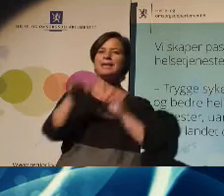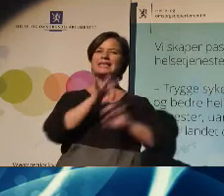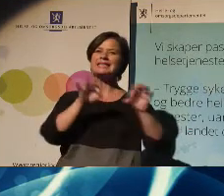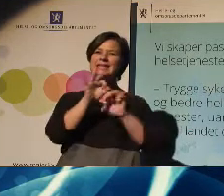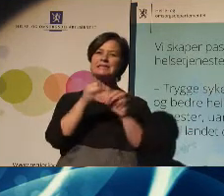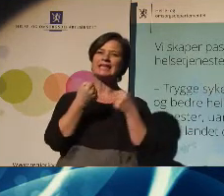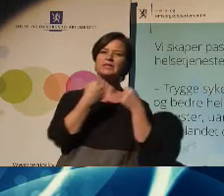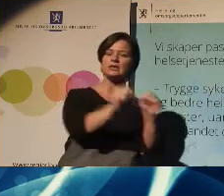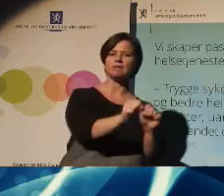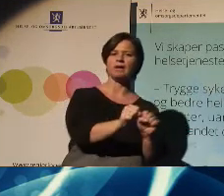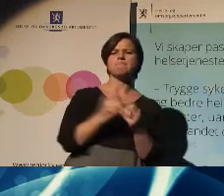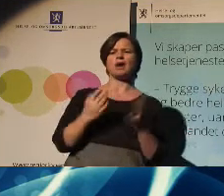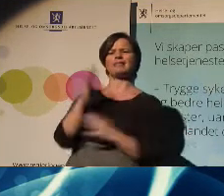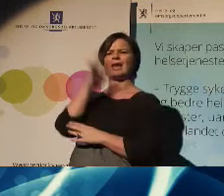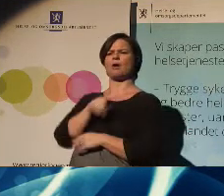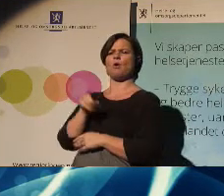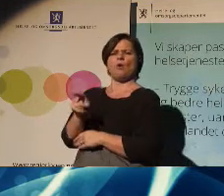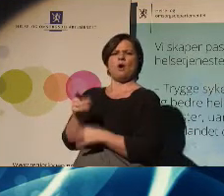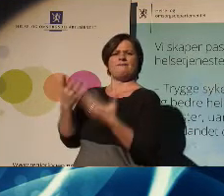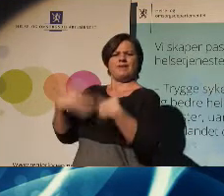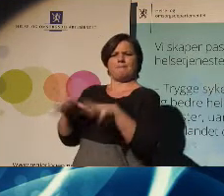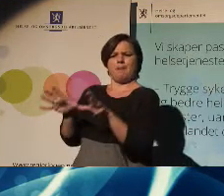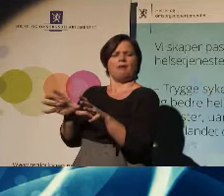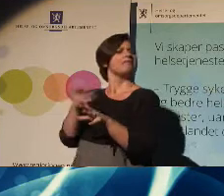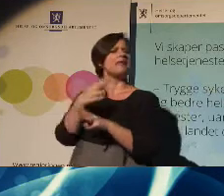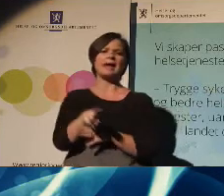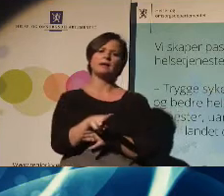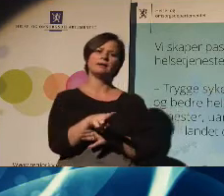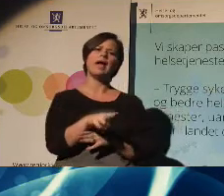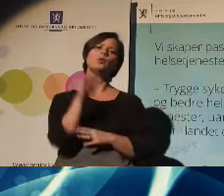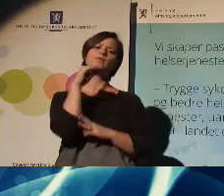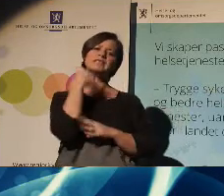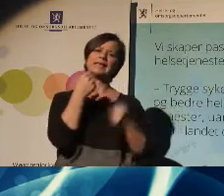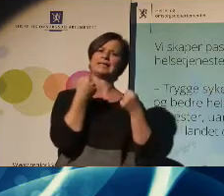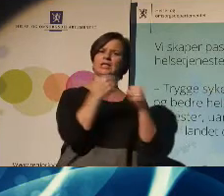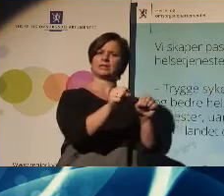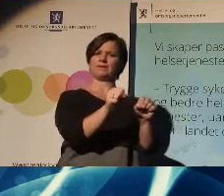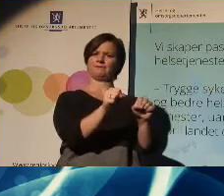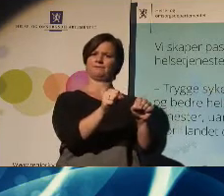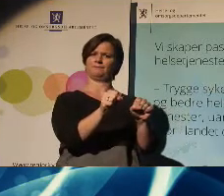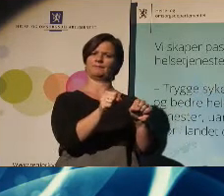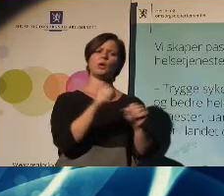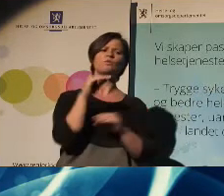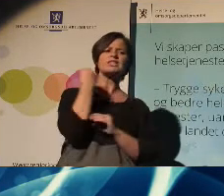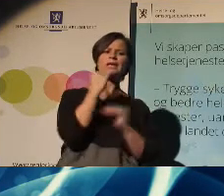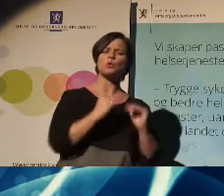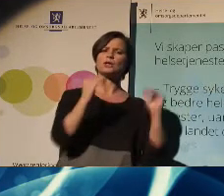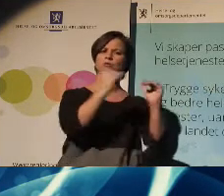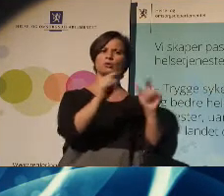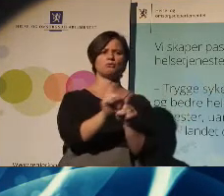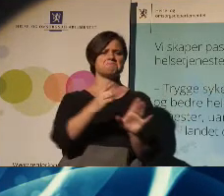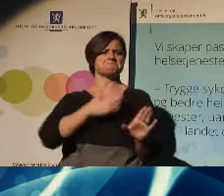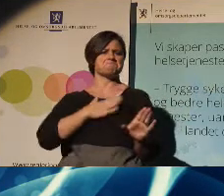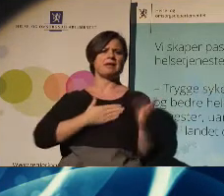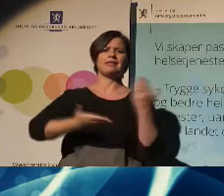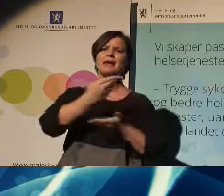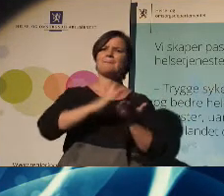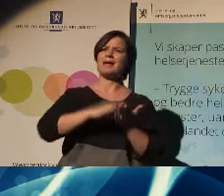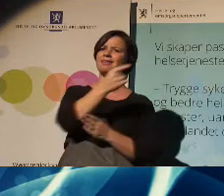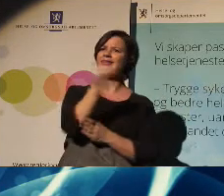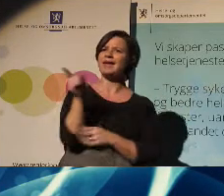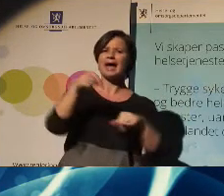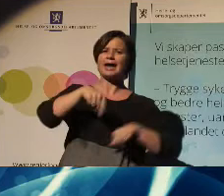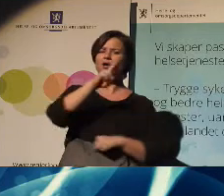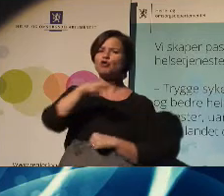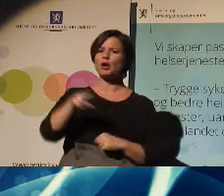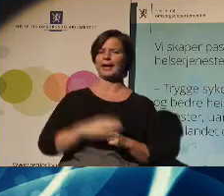that we're running, which it is not. This is a university-based initiative, and we're here to share. And why share with Norway? I think